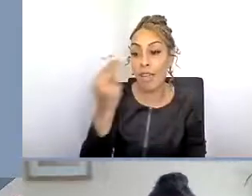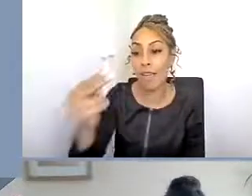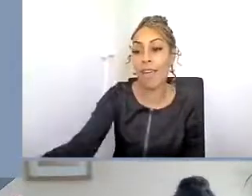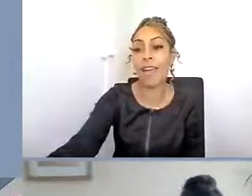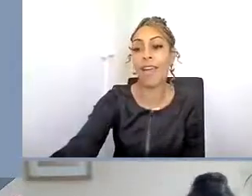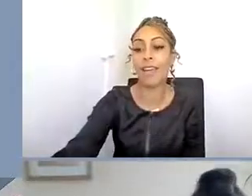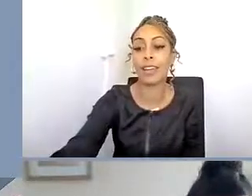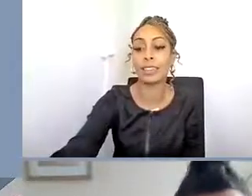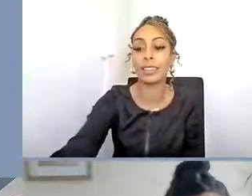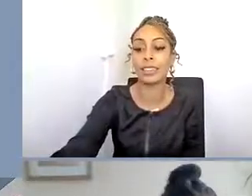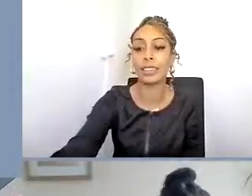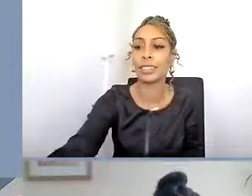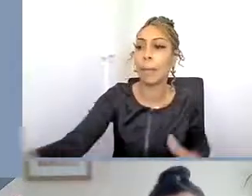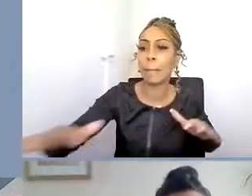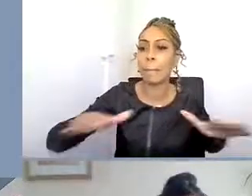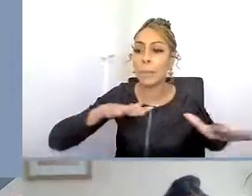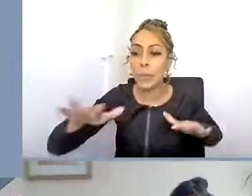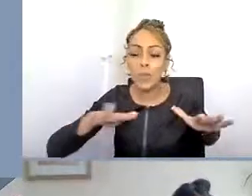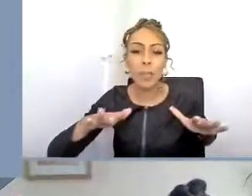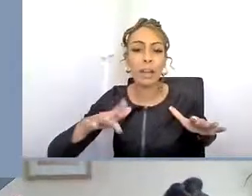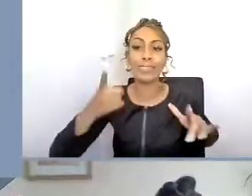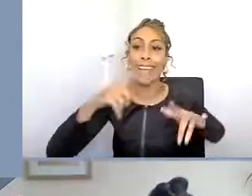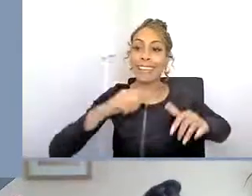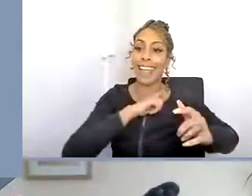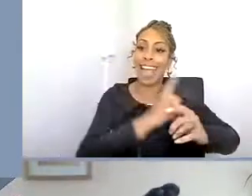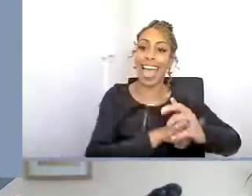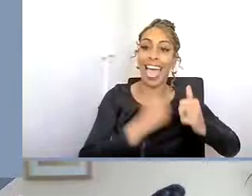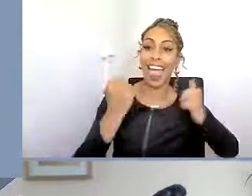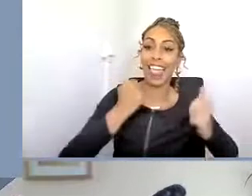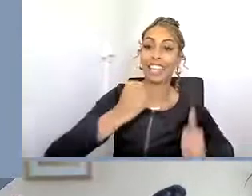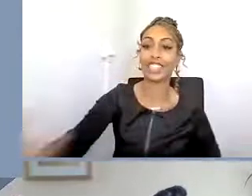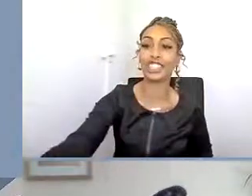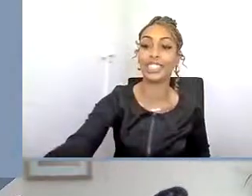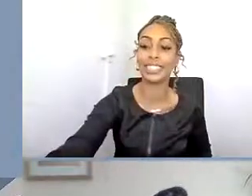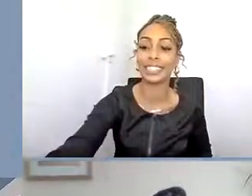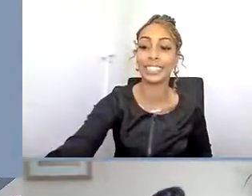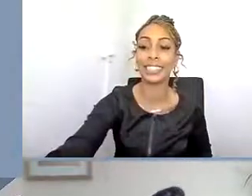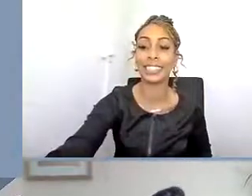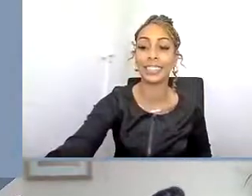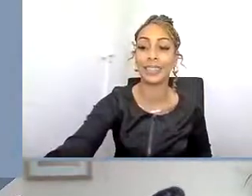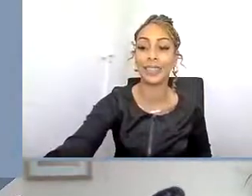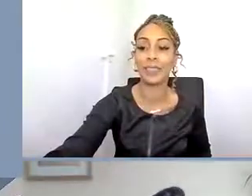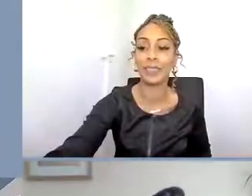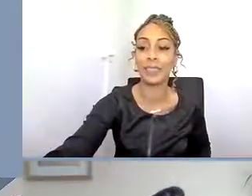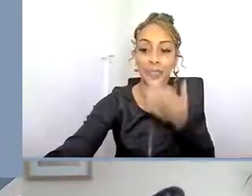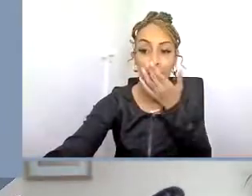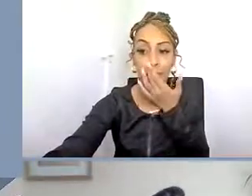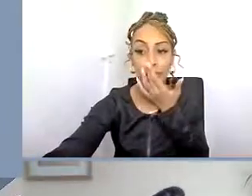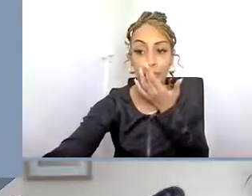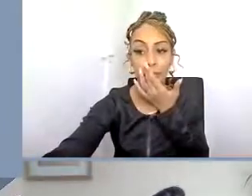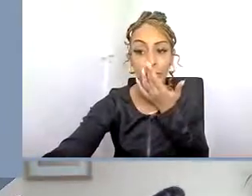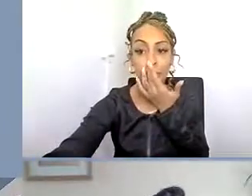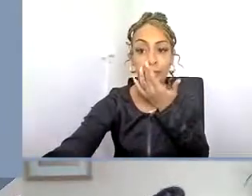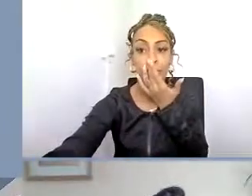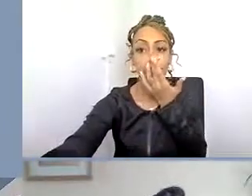movement and energy. And you can see in the photograph 4 colourful etchings